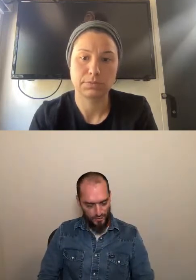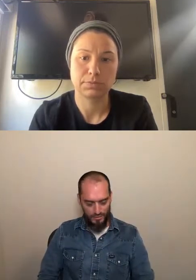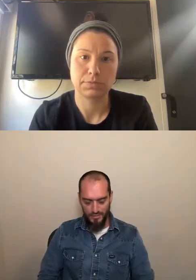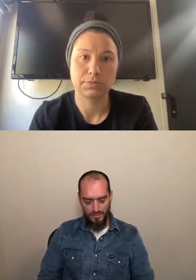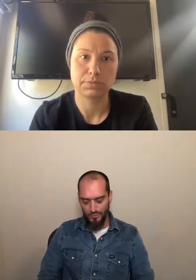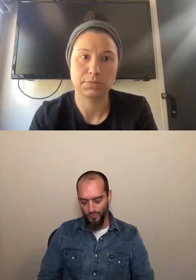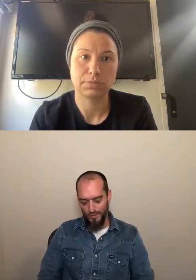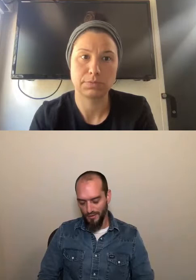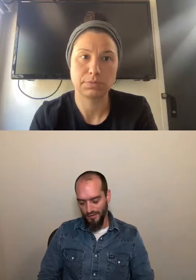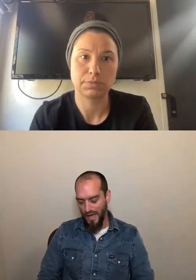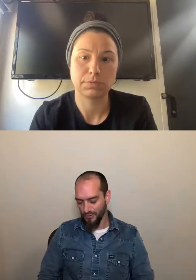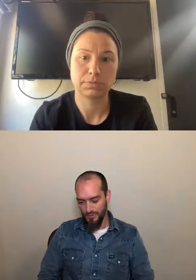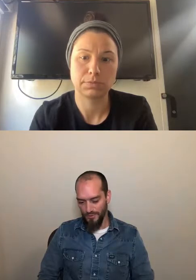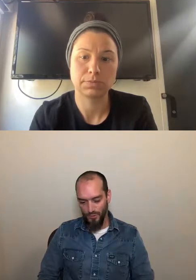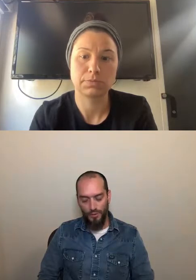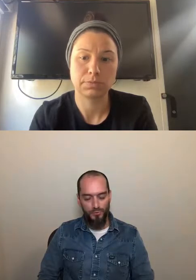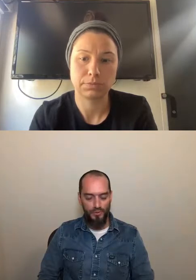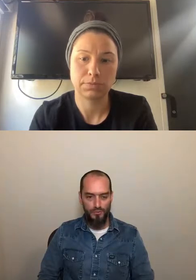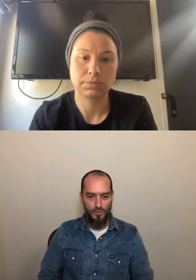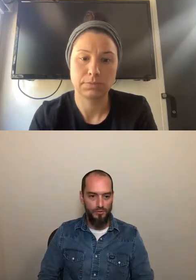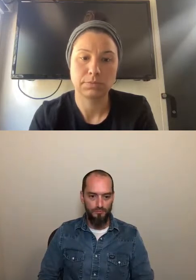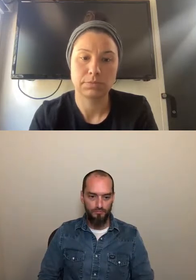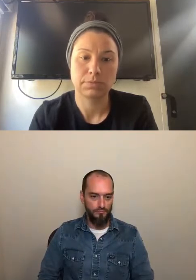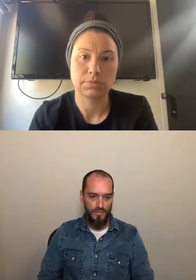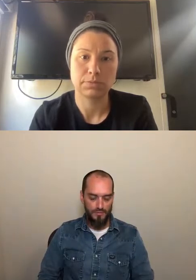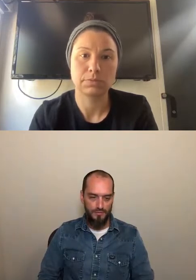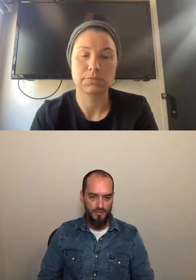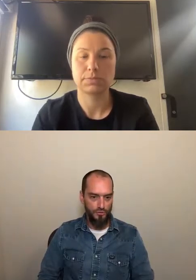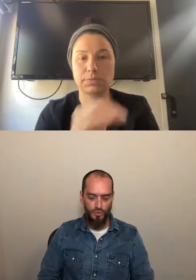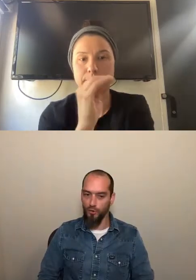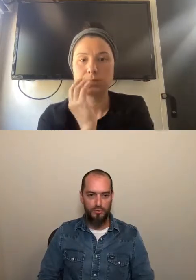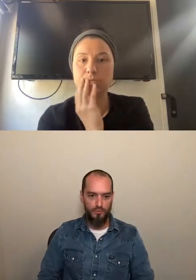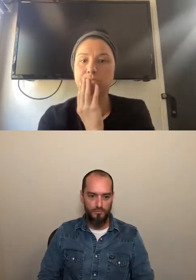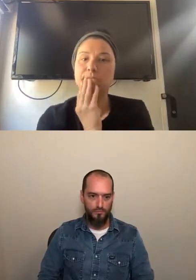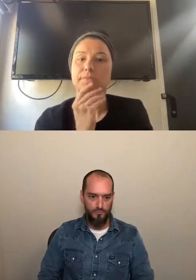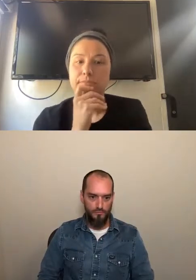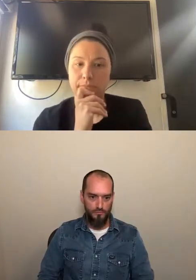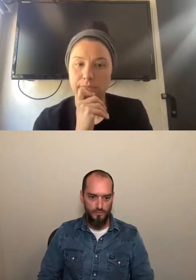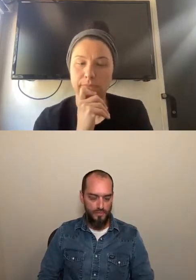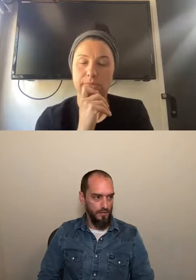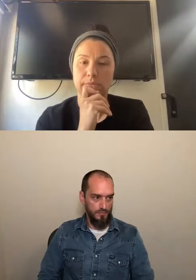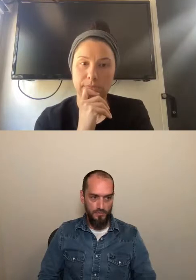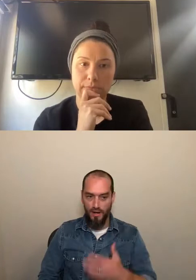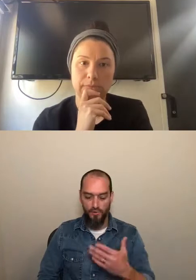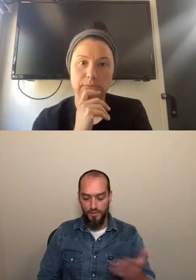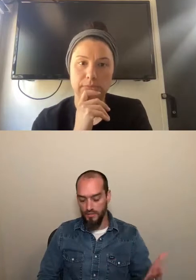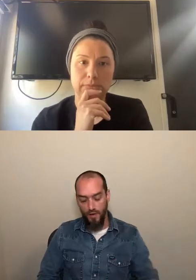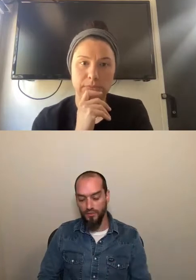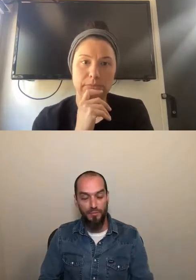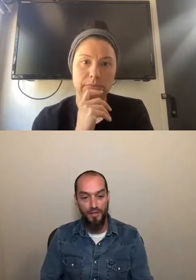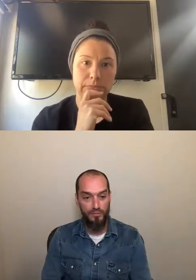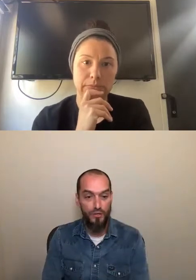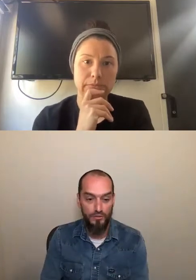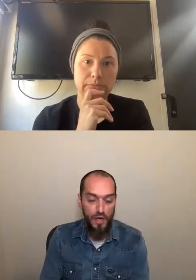state agencies would allow us to be equipped with, well, that's a joke. And sorry, I run into